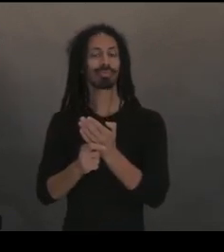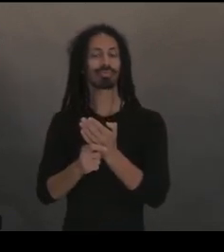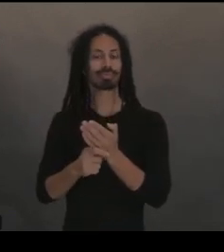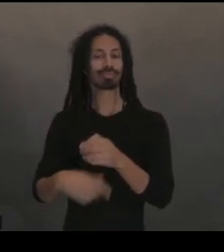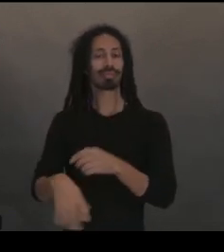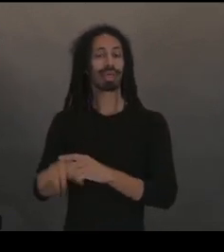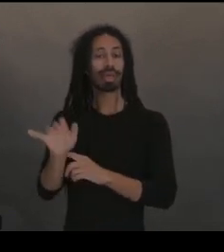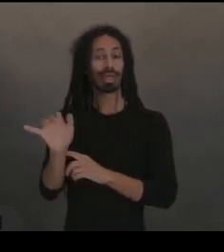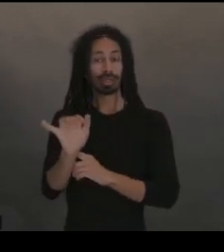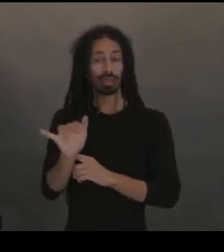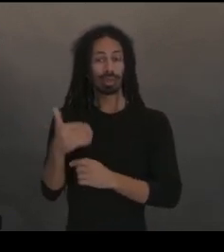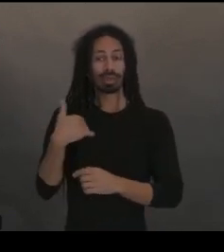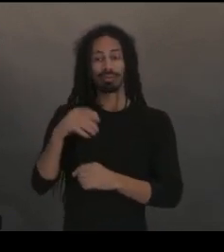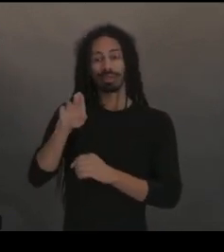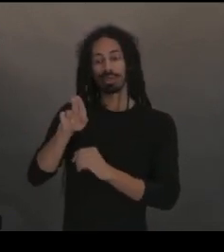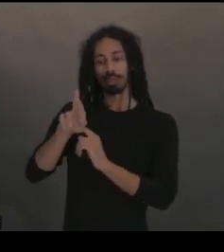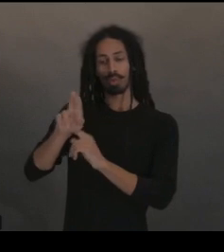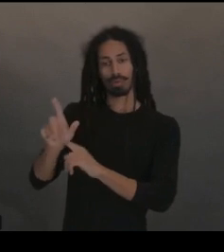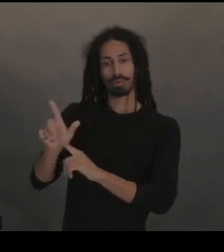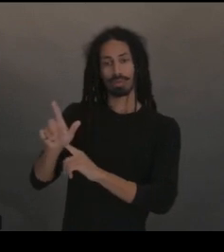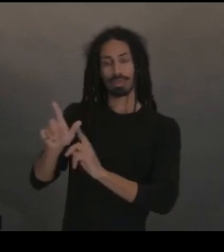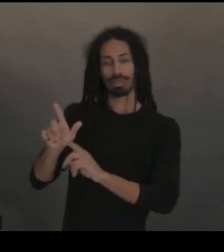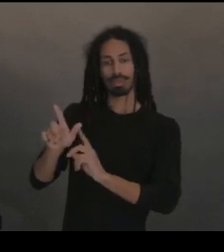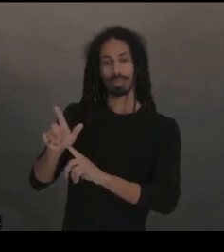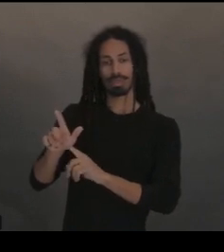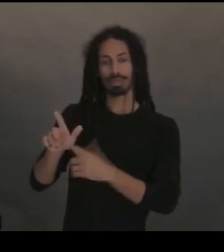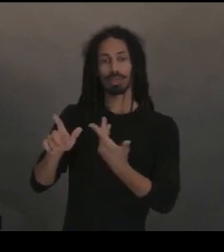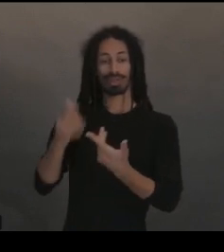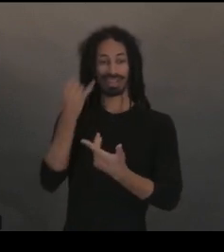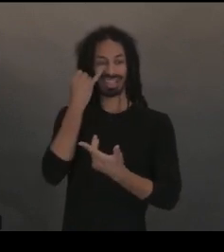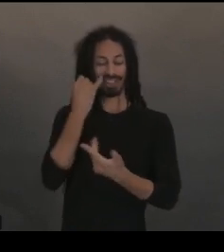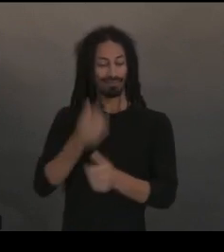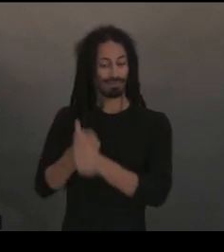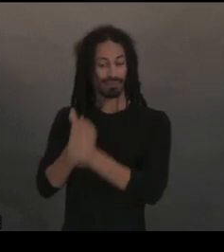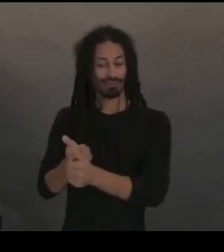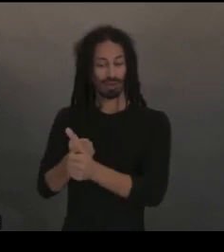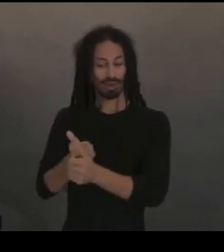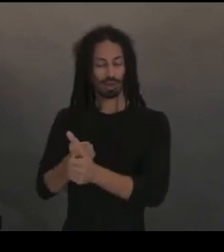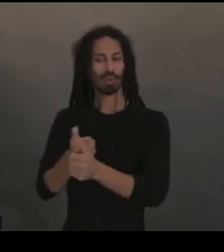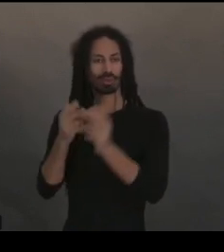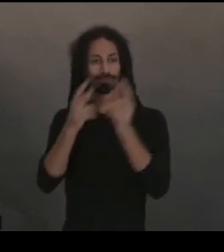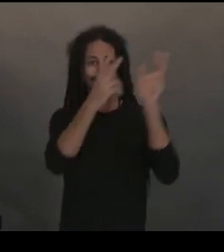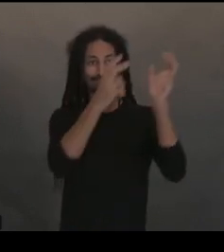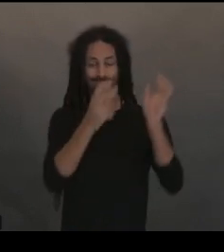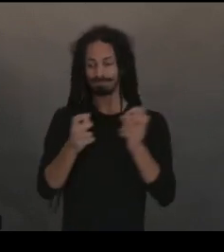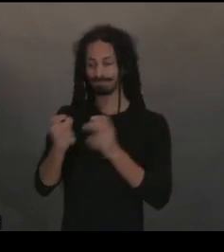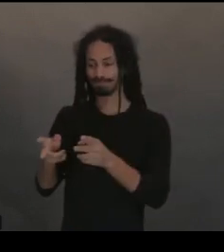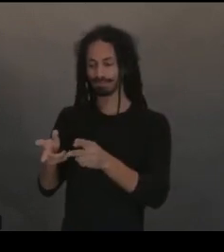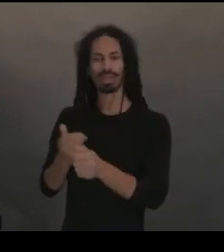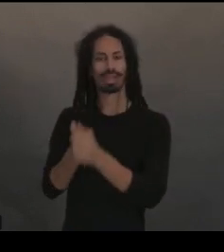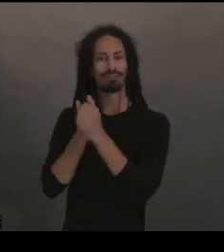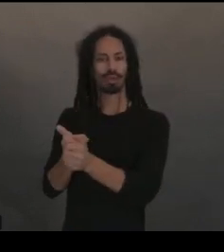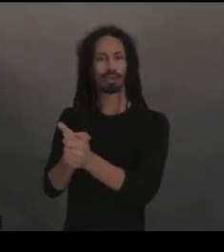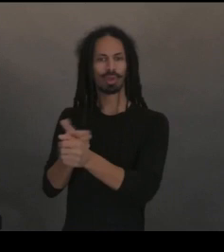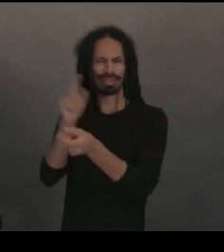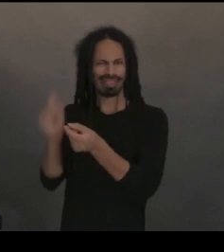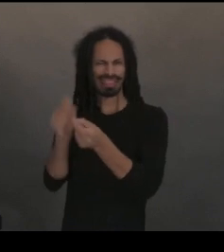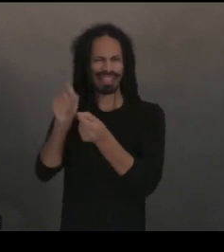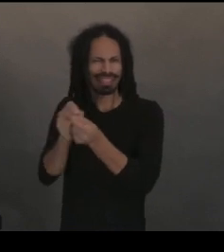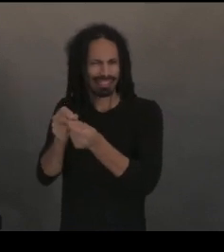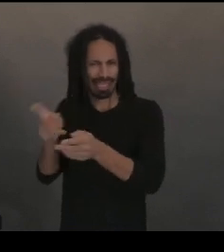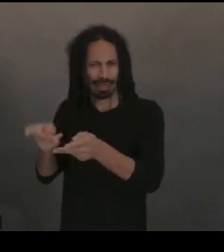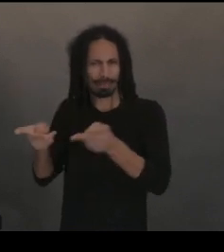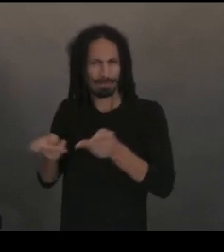the URL, which would take people directly to the location of this article online. So